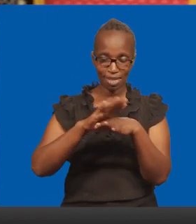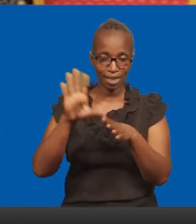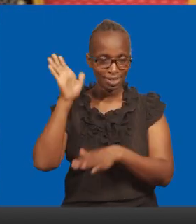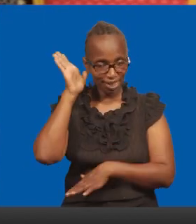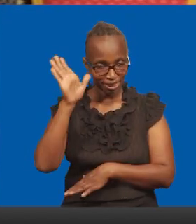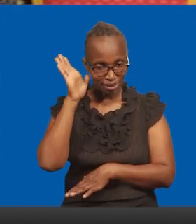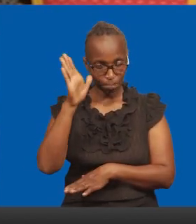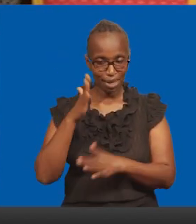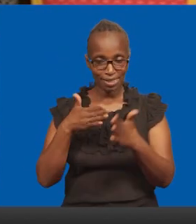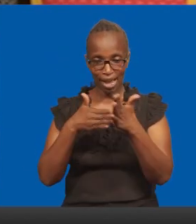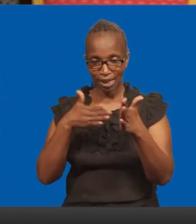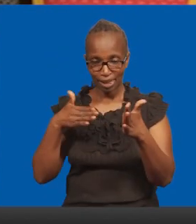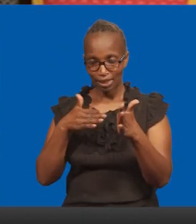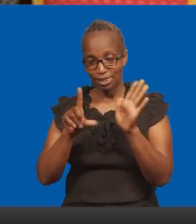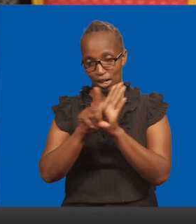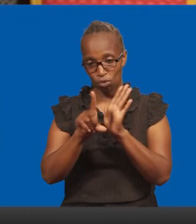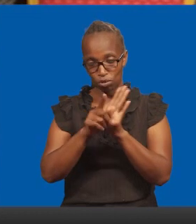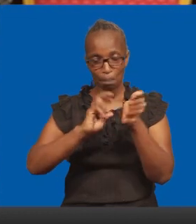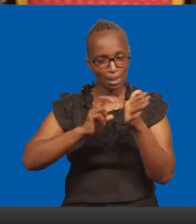it is against the Bible.